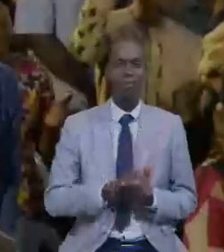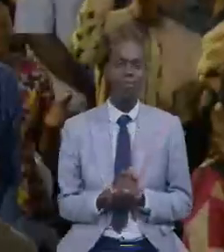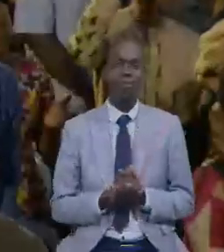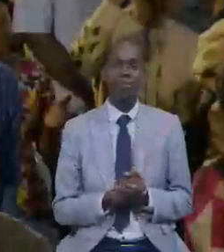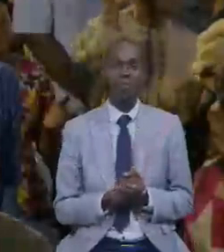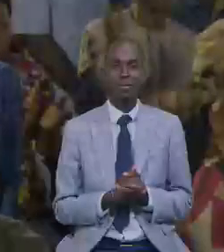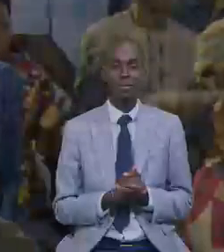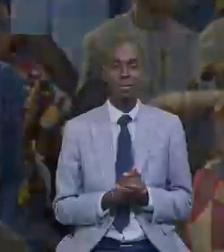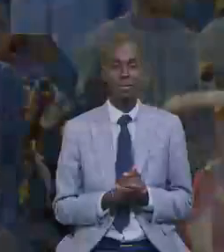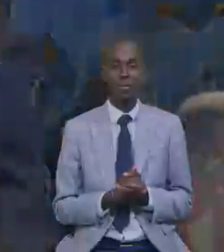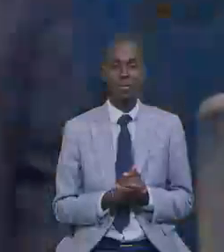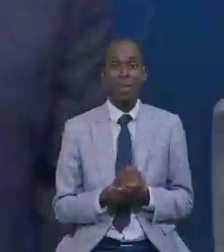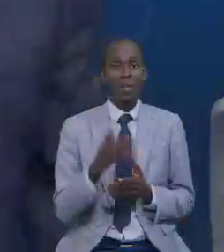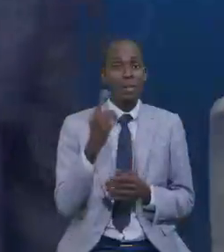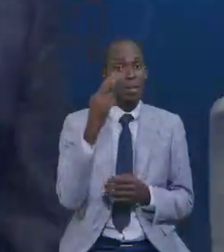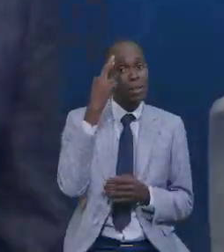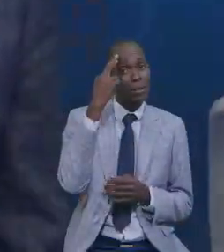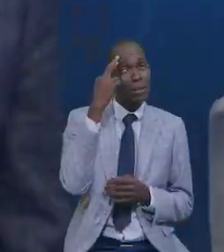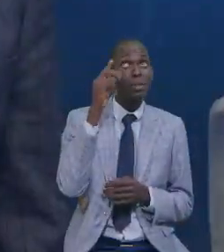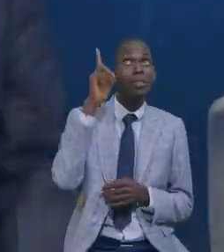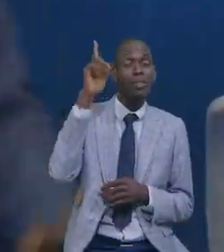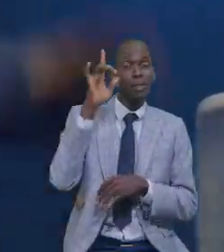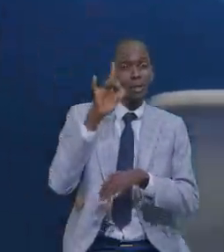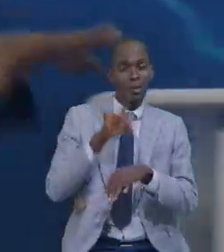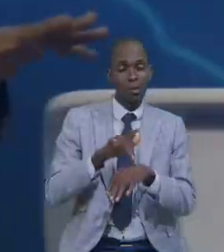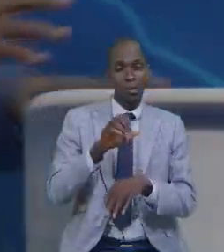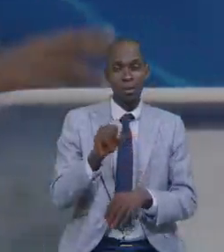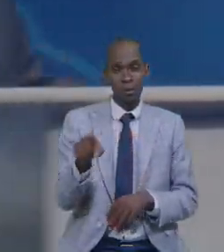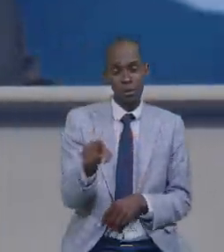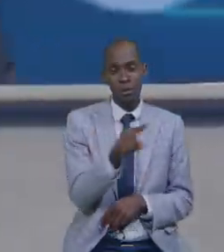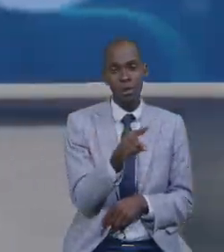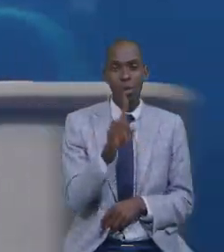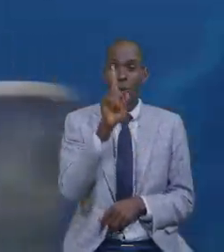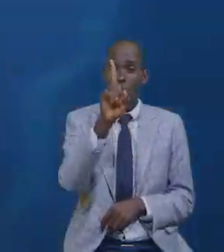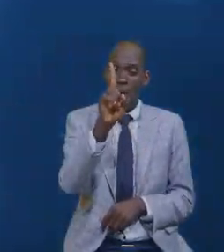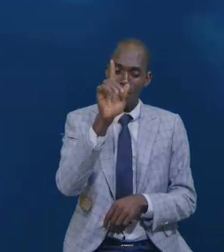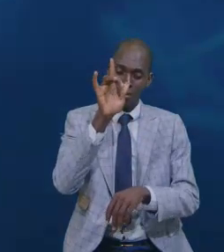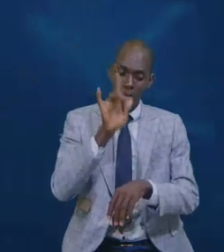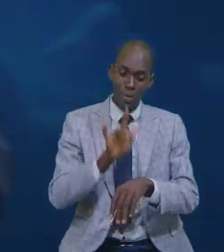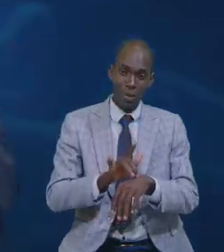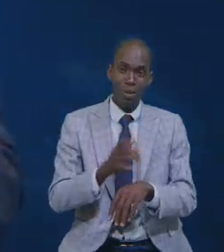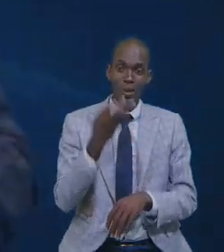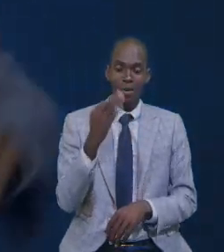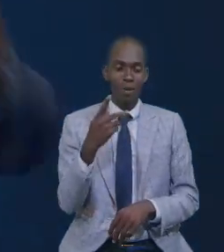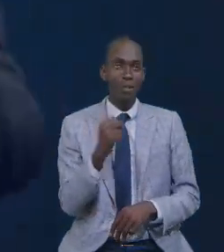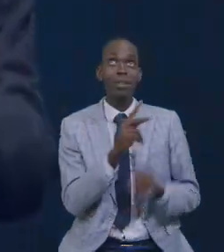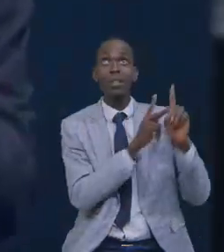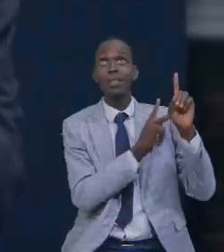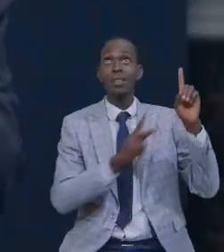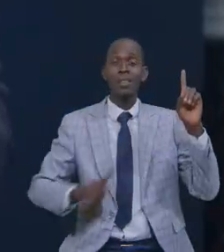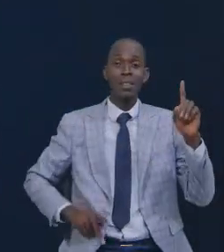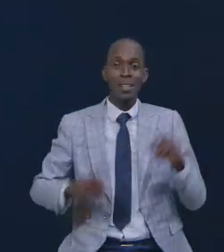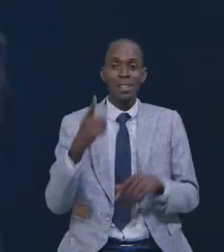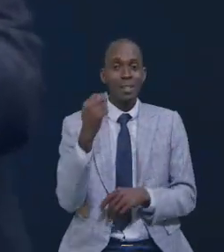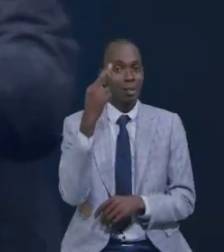The reason he touches you, one touch of the king. The